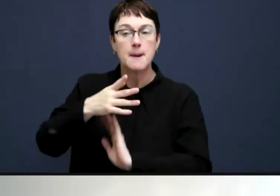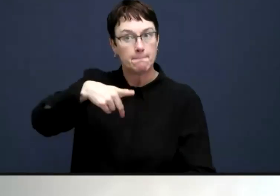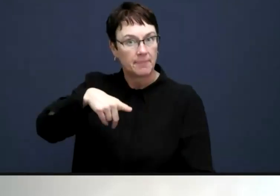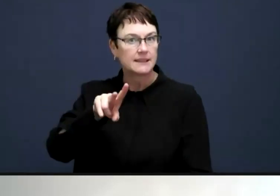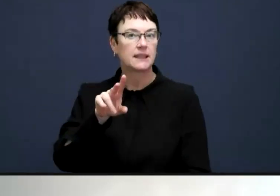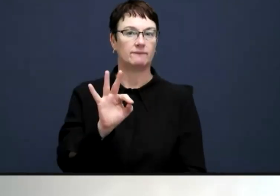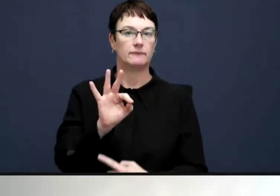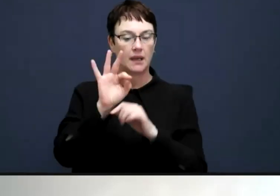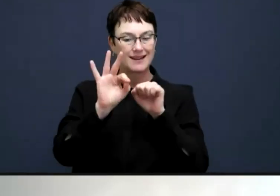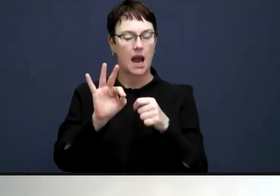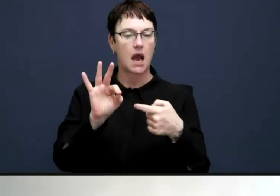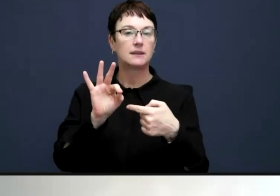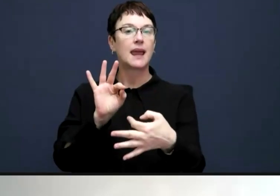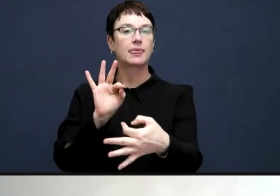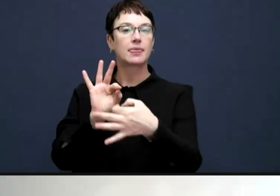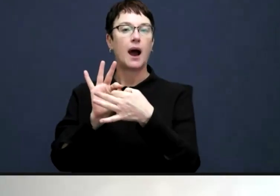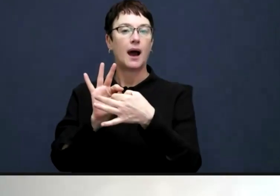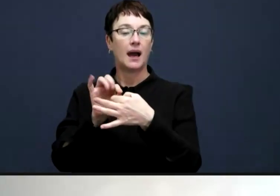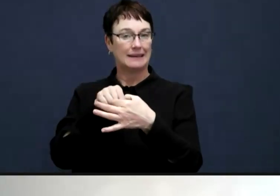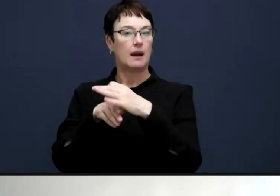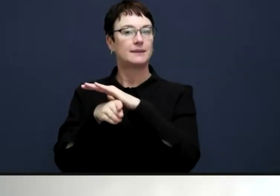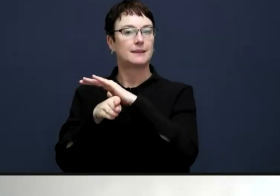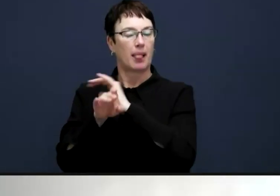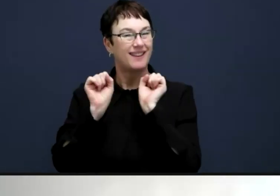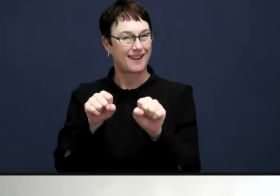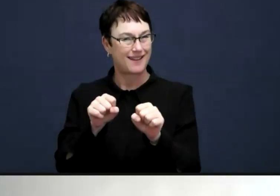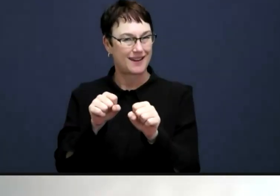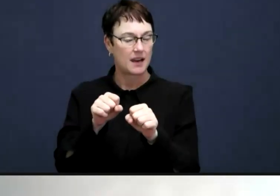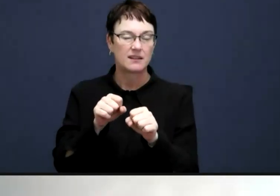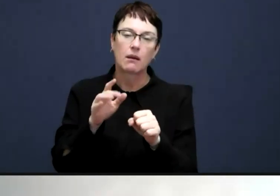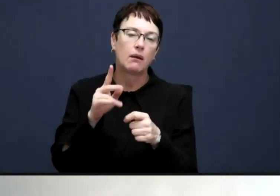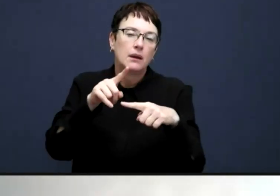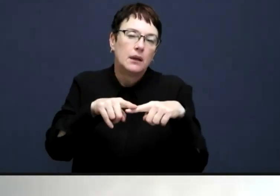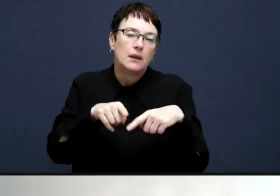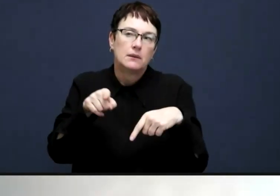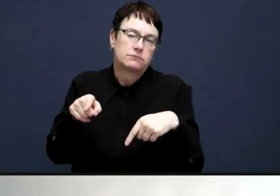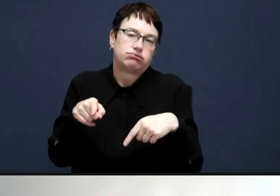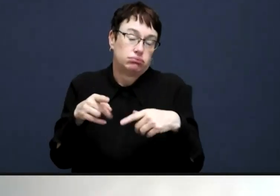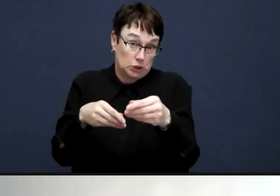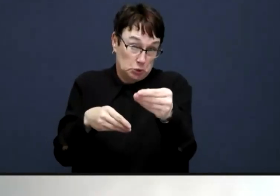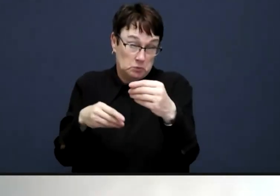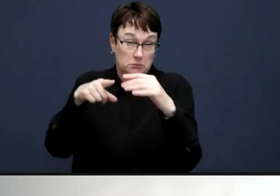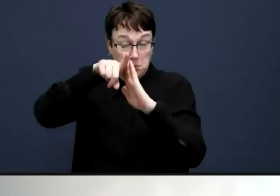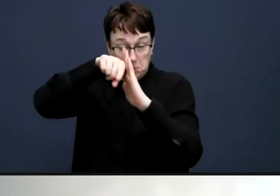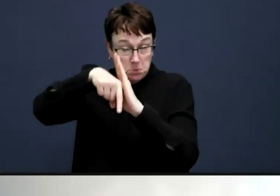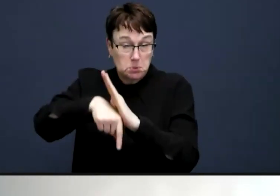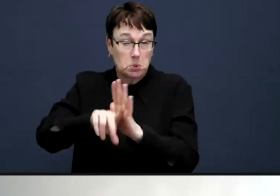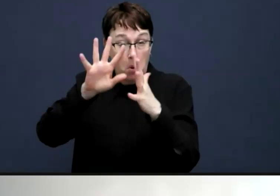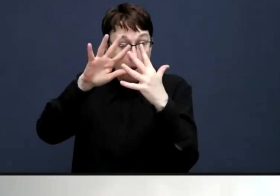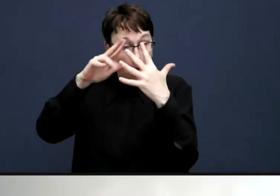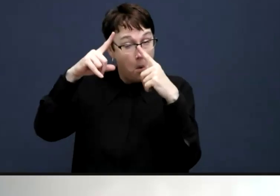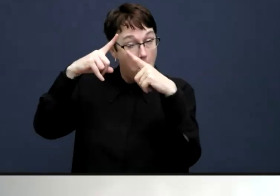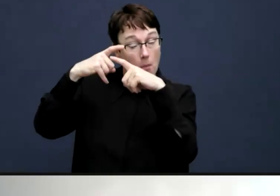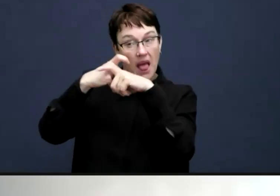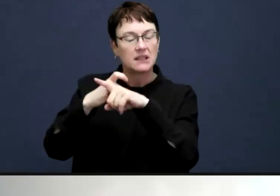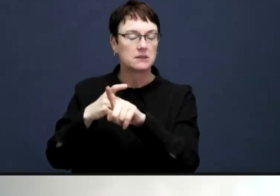tag it for accessibility, depending on the complexity of the document, anywhere from 50 to 90% accuracy. And so we